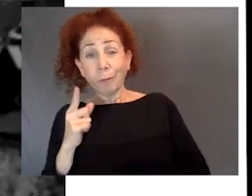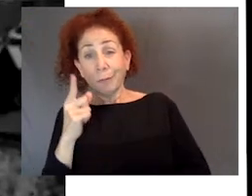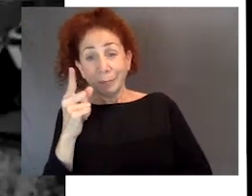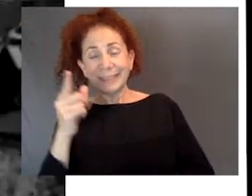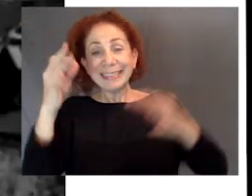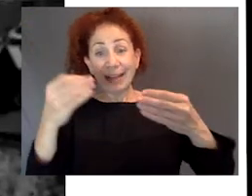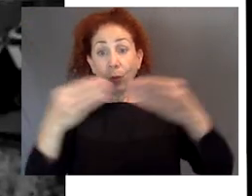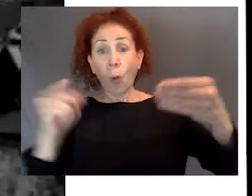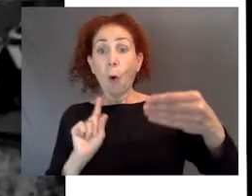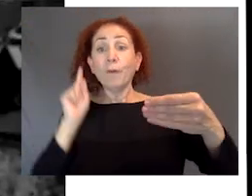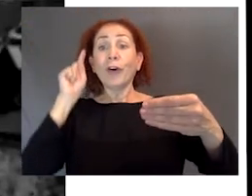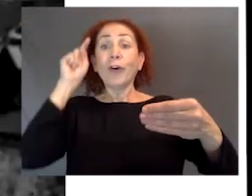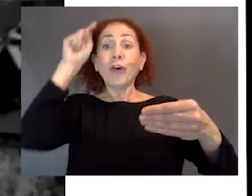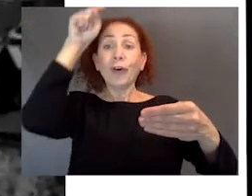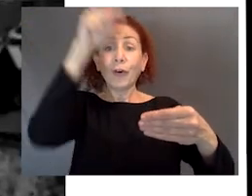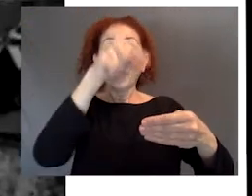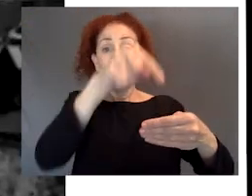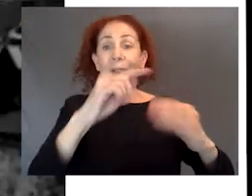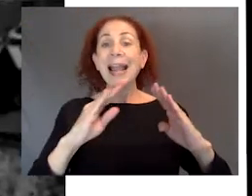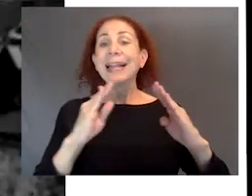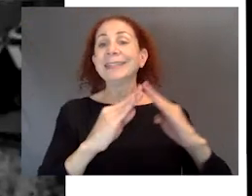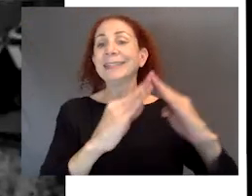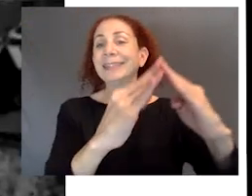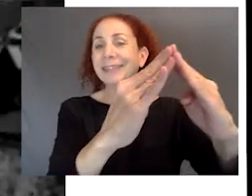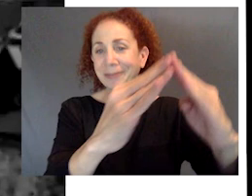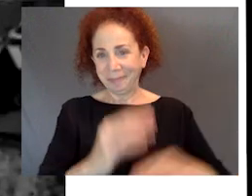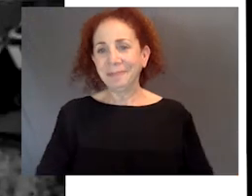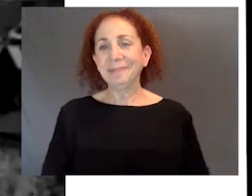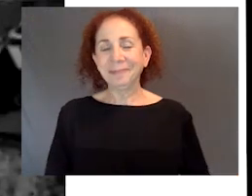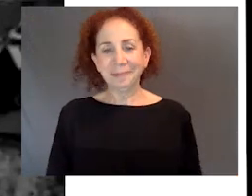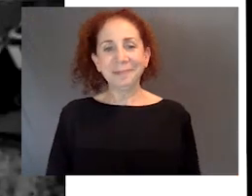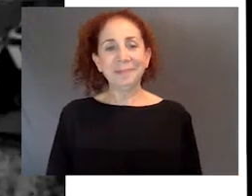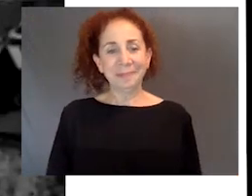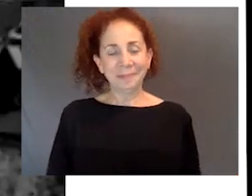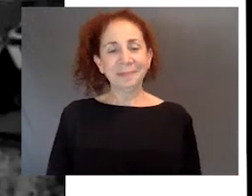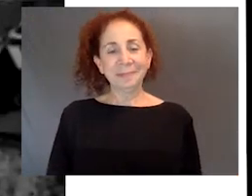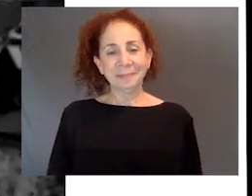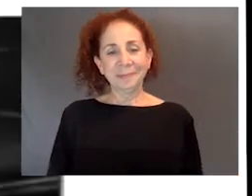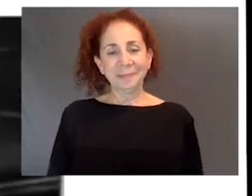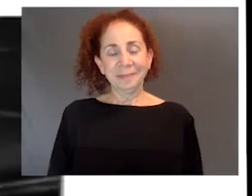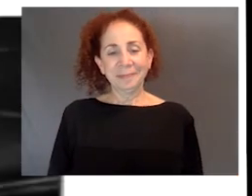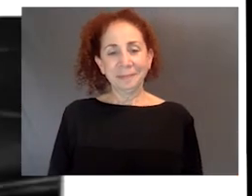it was guaranteed to go over the wall and into the neighborhood that now surrounded the prison.